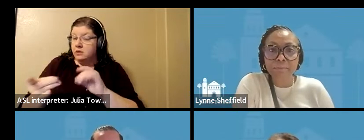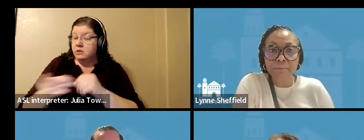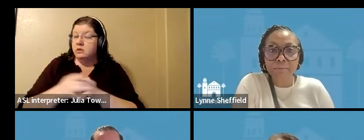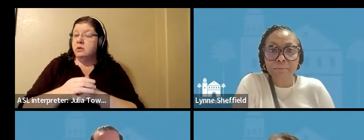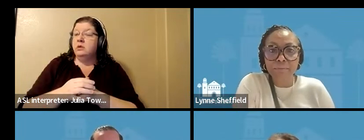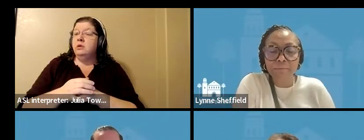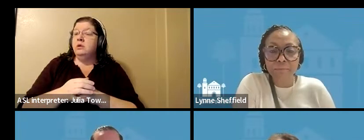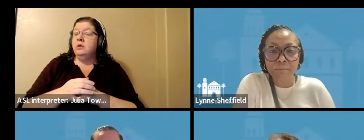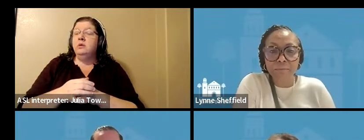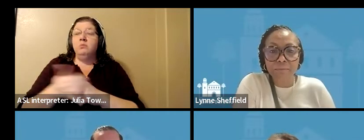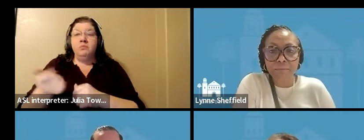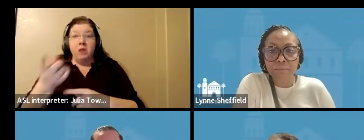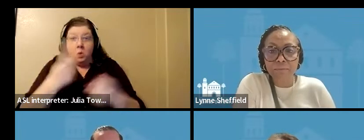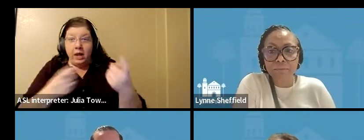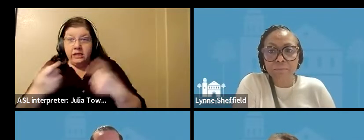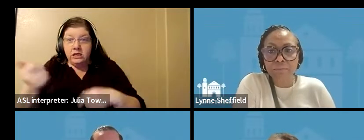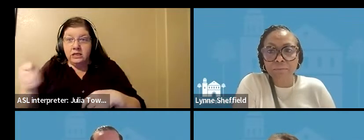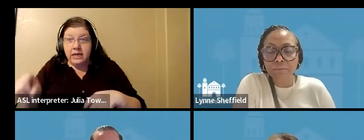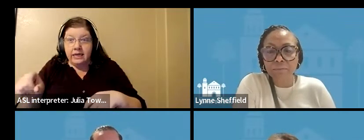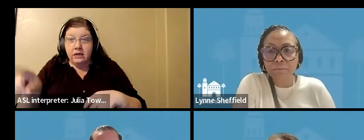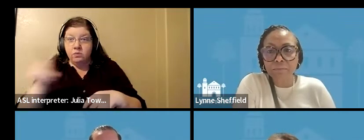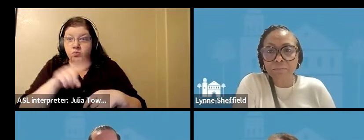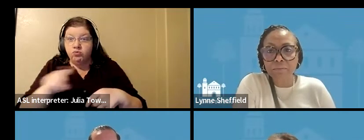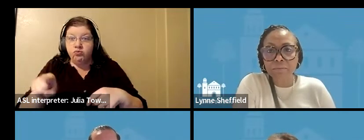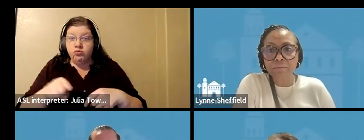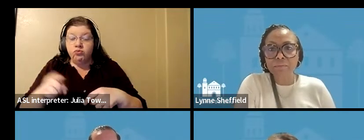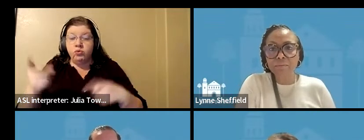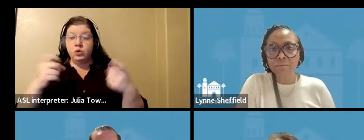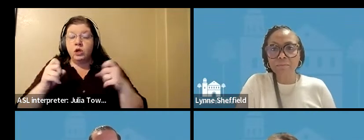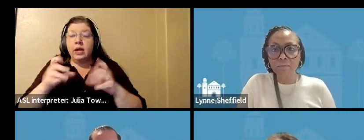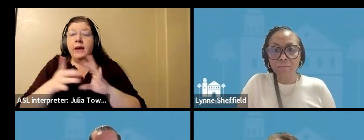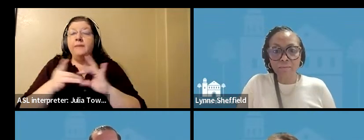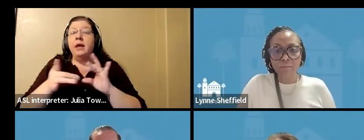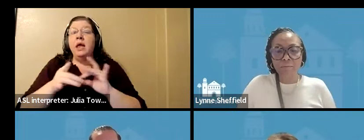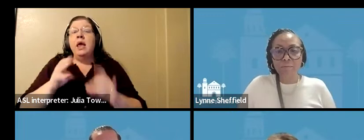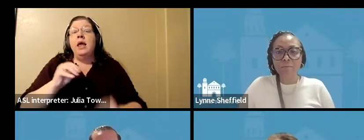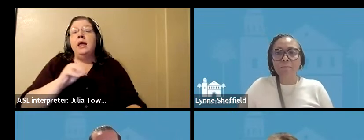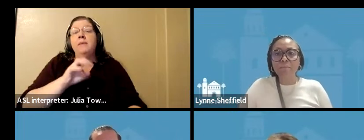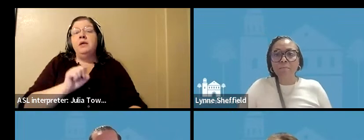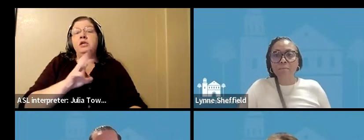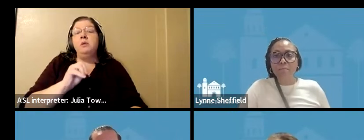Board members, any questions or comments? Ms. Munoz?